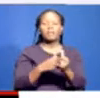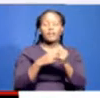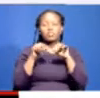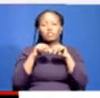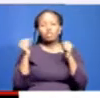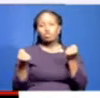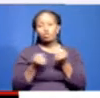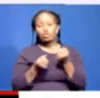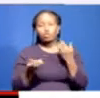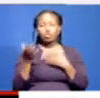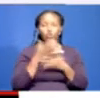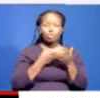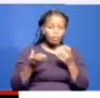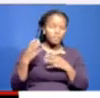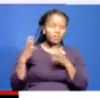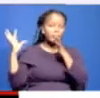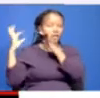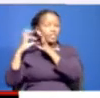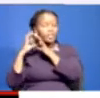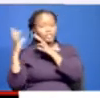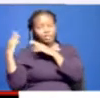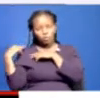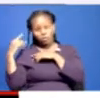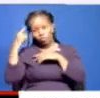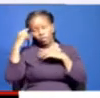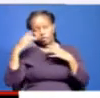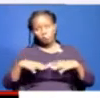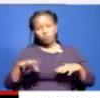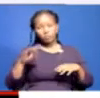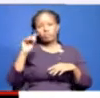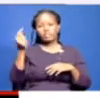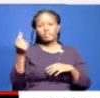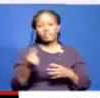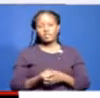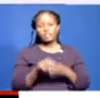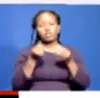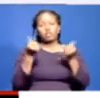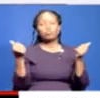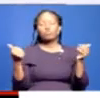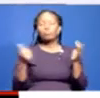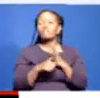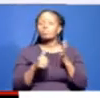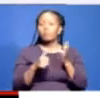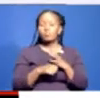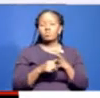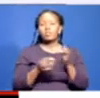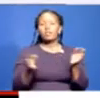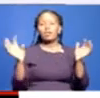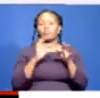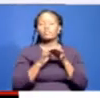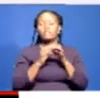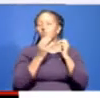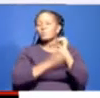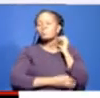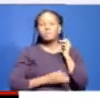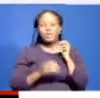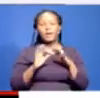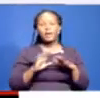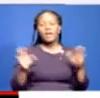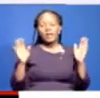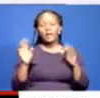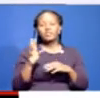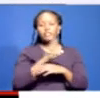cultural obligations of the people of Kenya, mitigating problems associated with the poor land use, an integrated framework